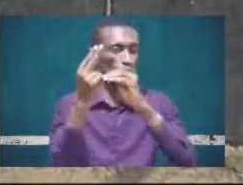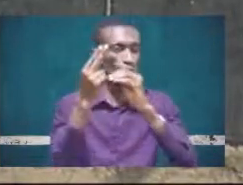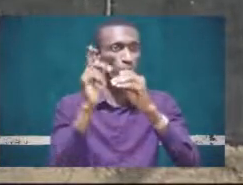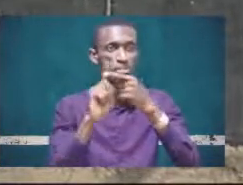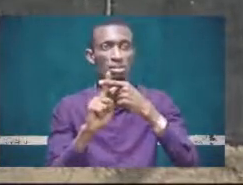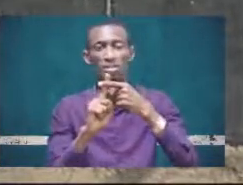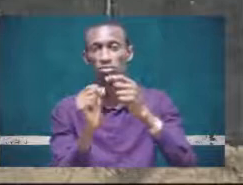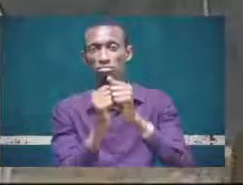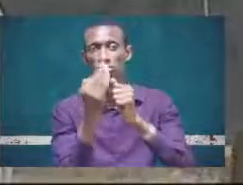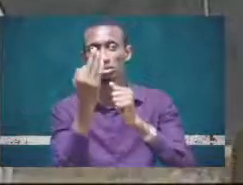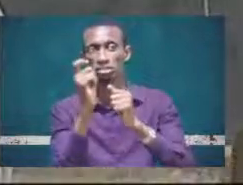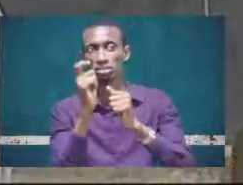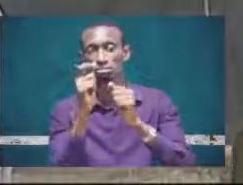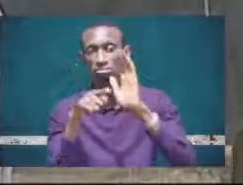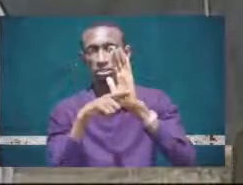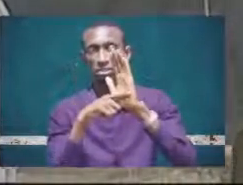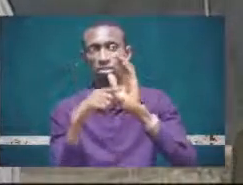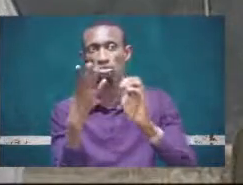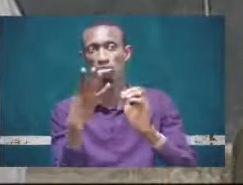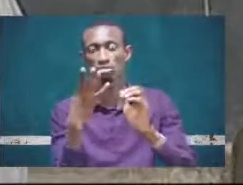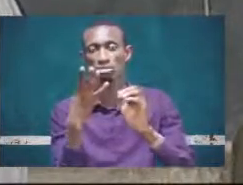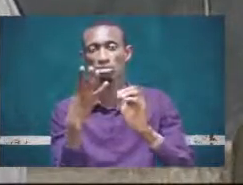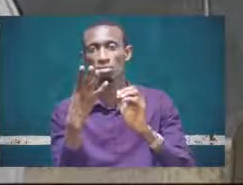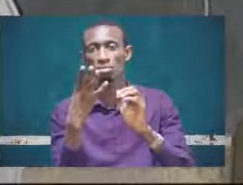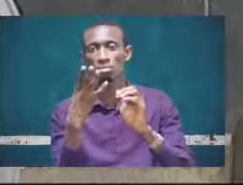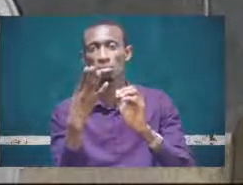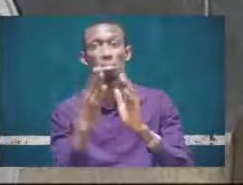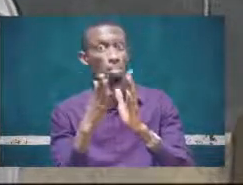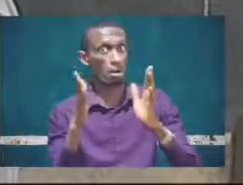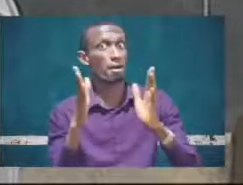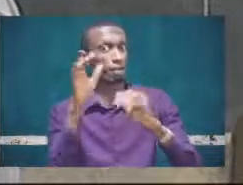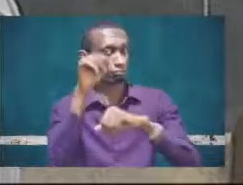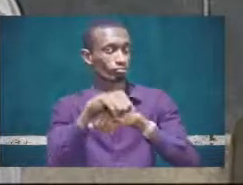plus 13x minus 4 greater than 0.